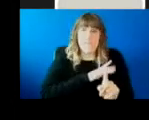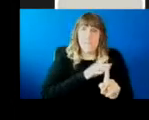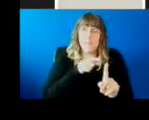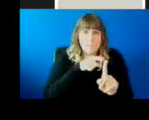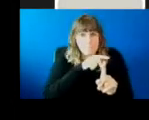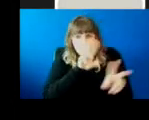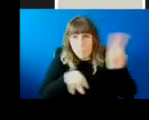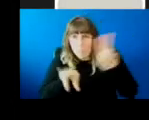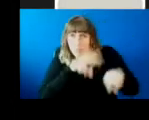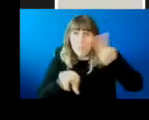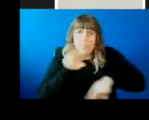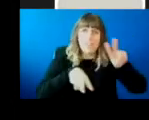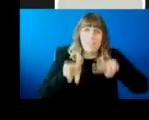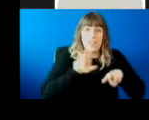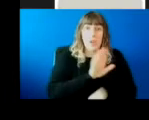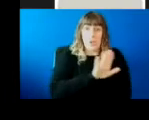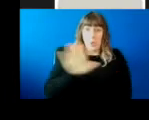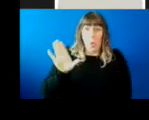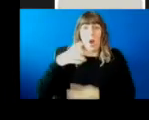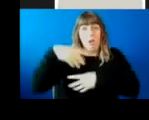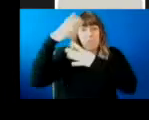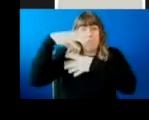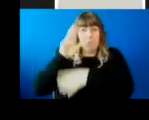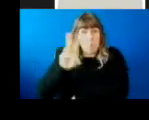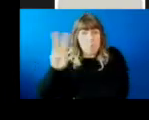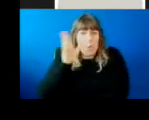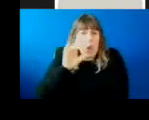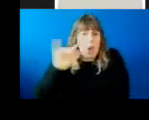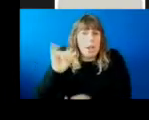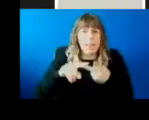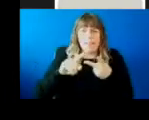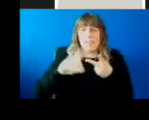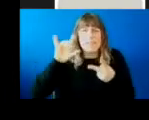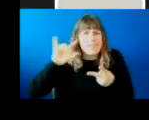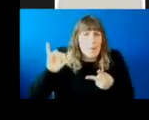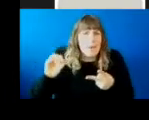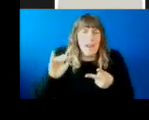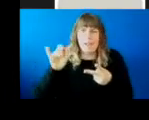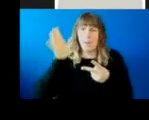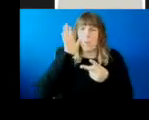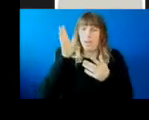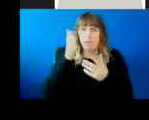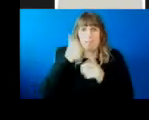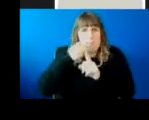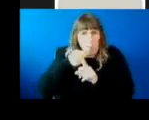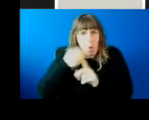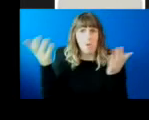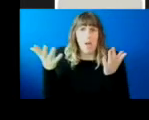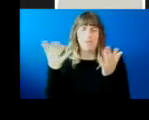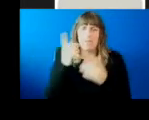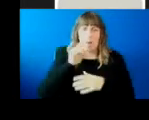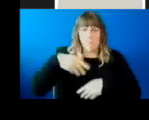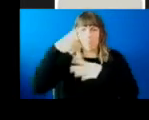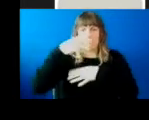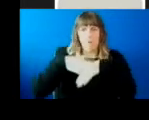out what you want your feed to look like, sound like, speak to, and what you want it to accomplish. And just